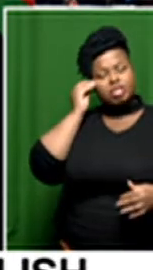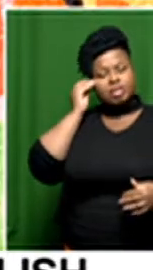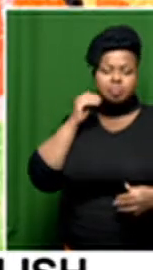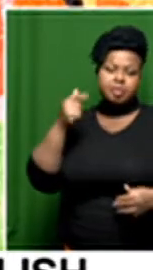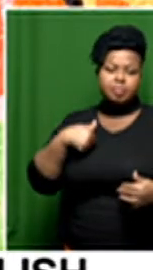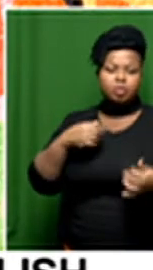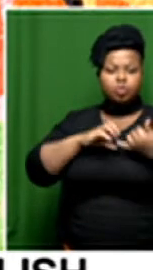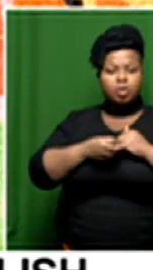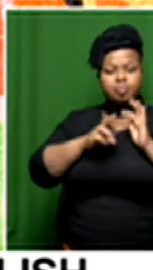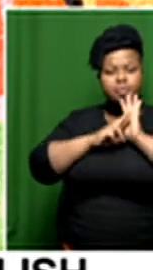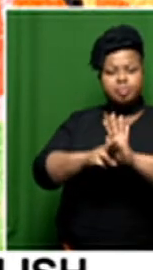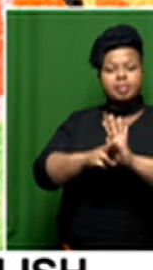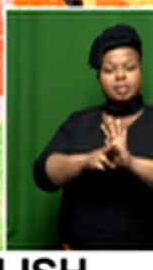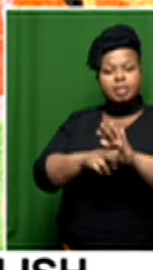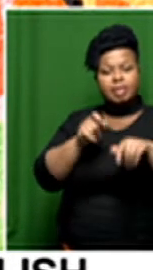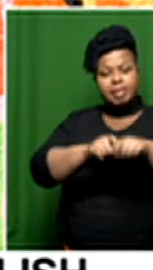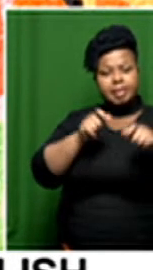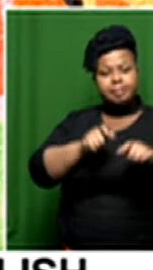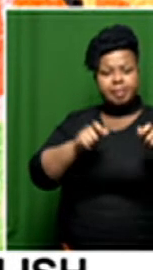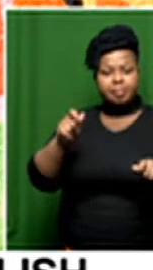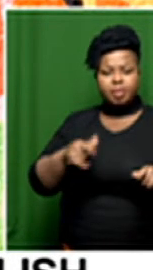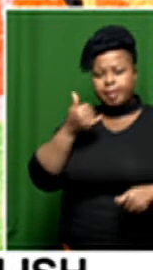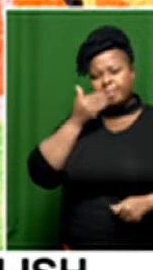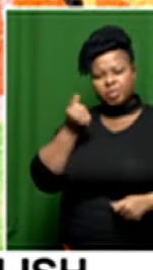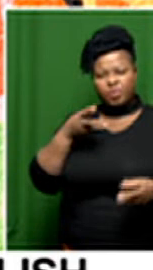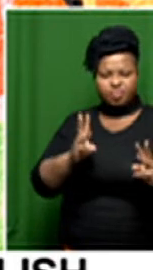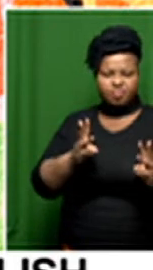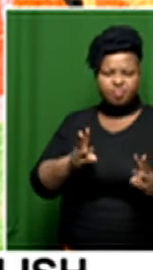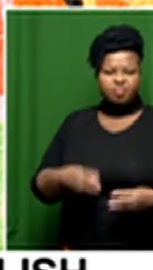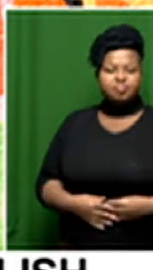I try to like represent people of color as best as possible. So